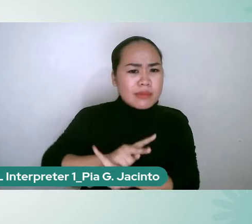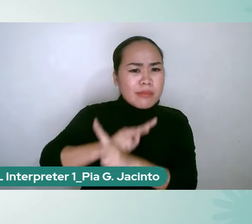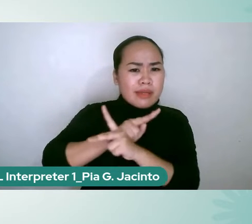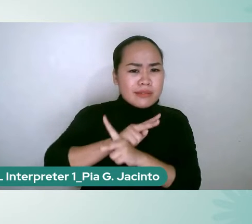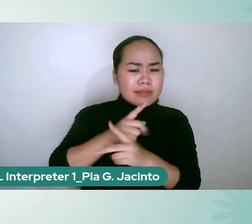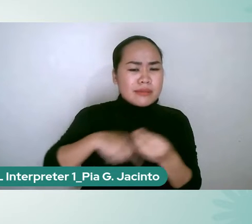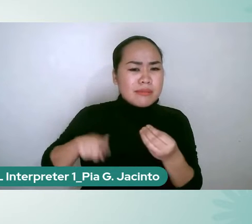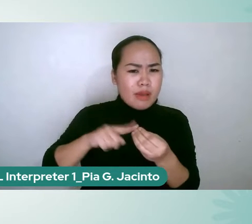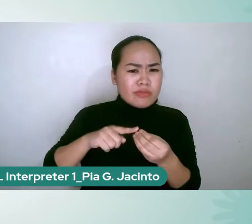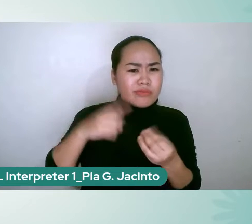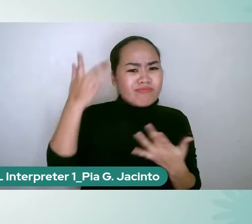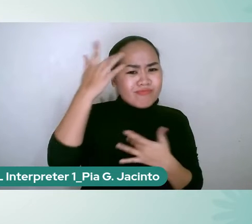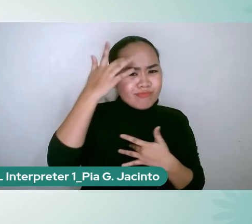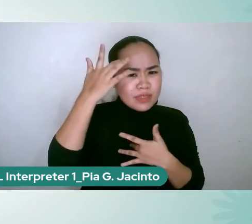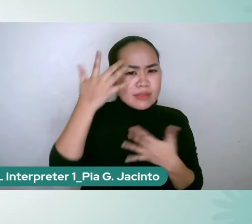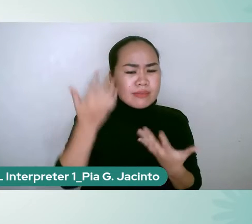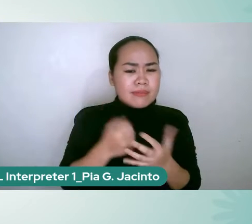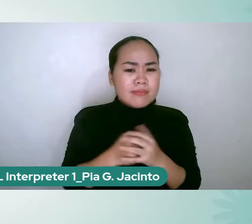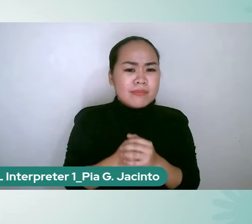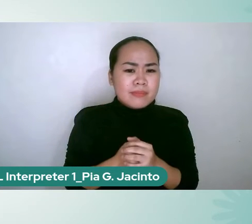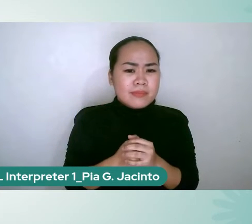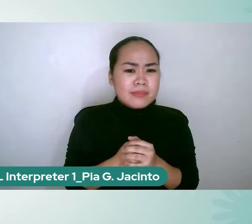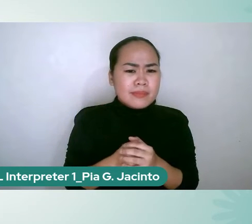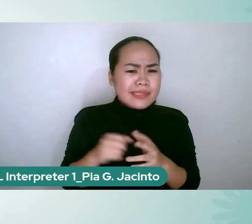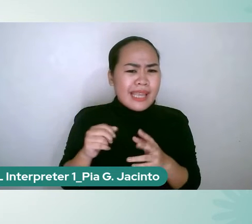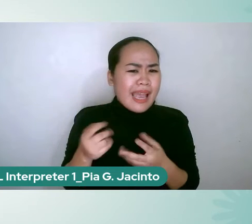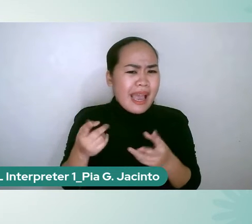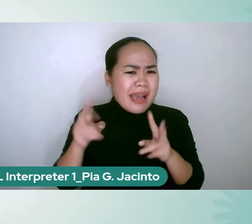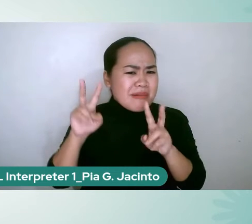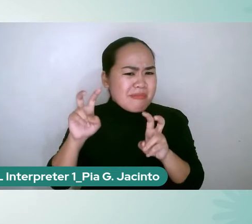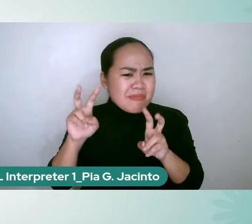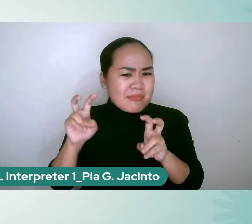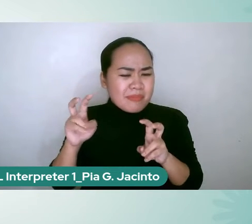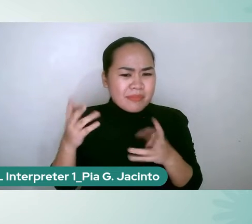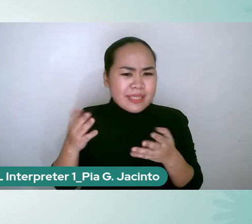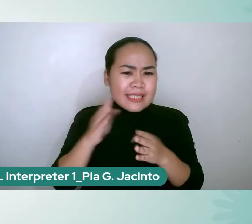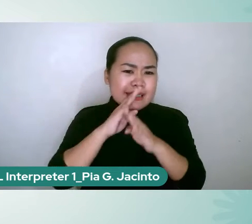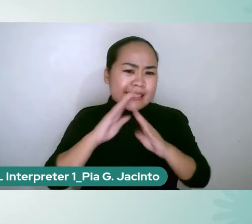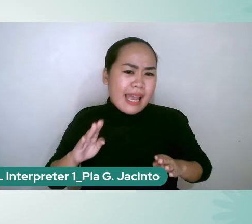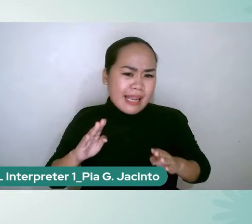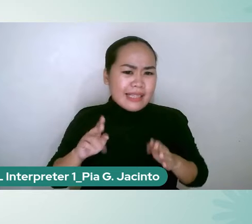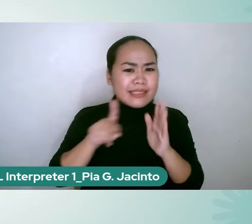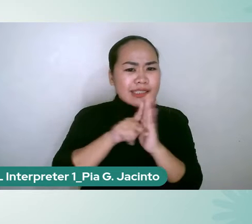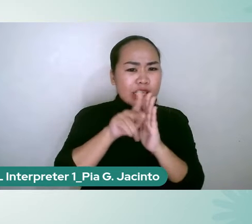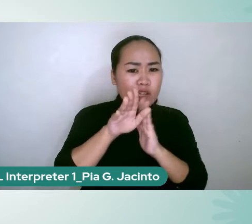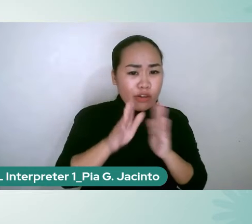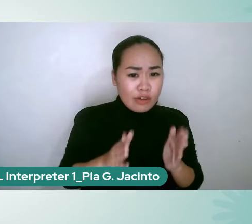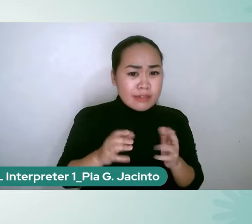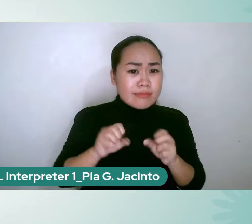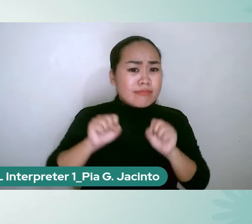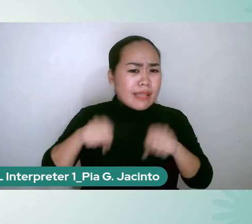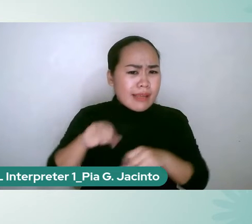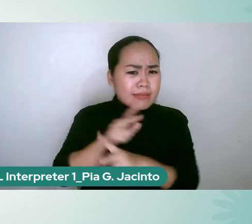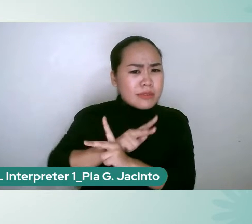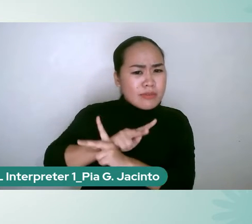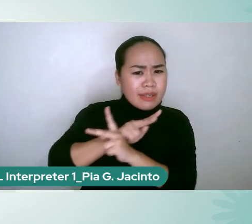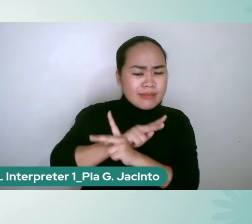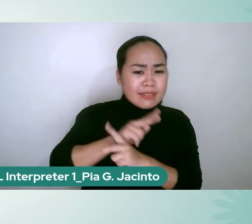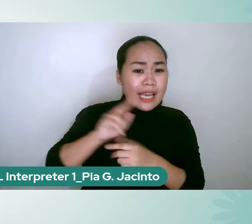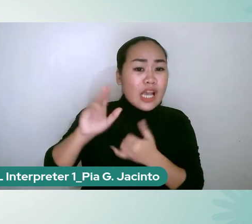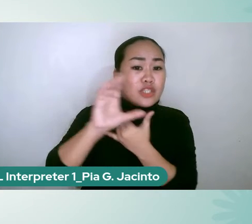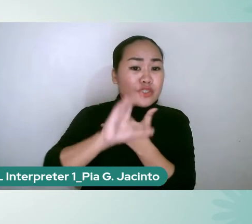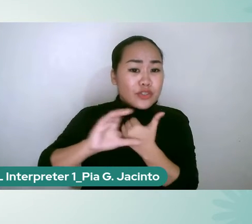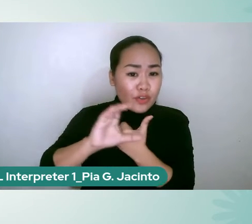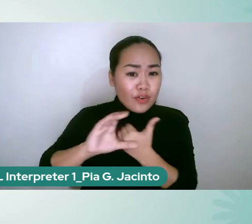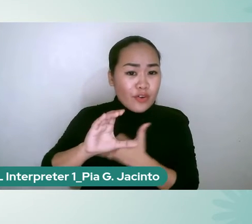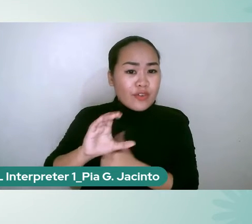disease. Often referred to as a silent killer and almost entirely preventable, cervical cancer is a